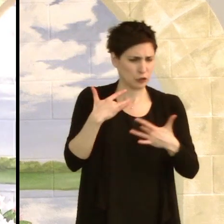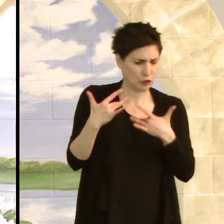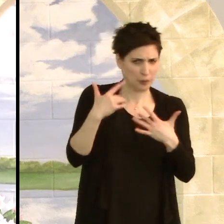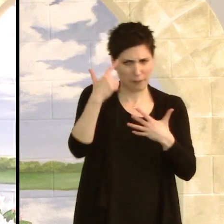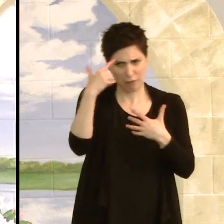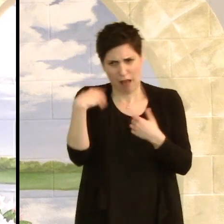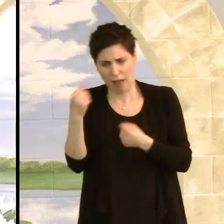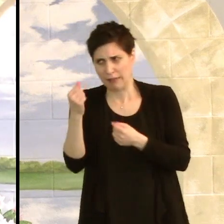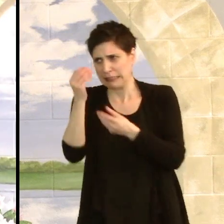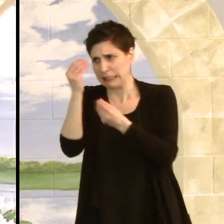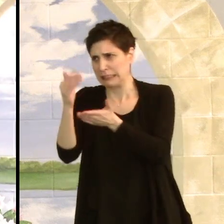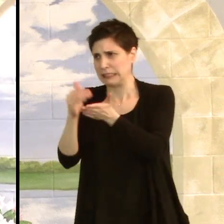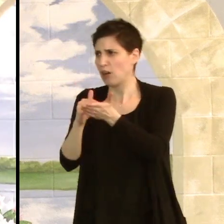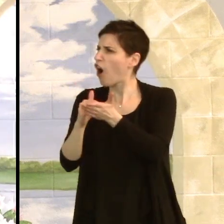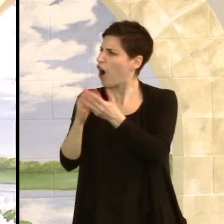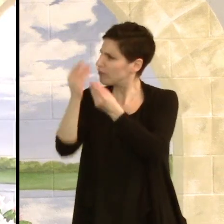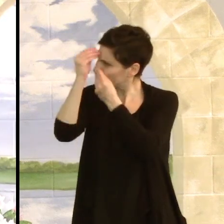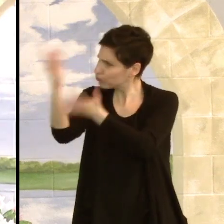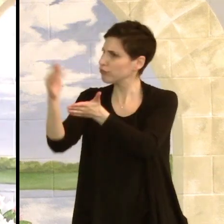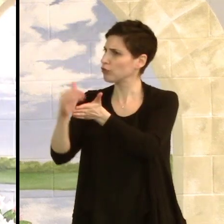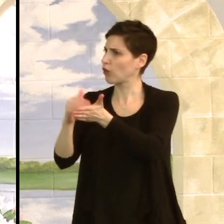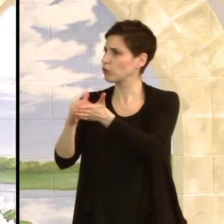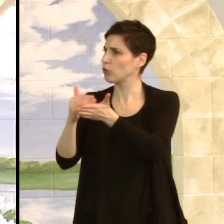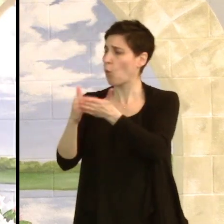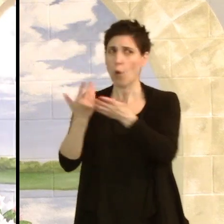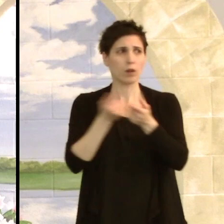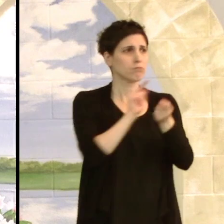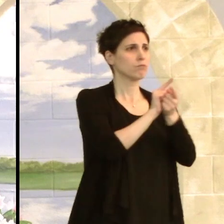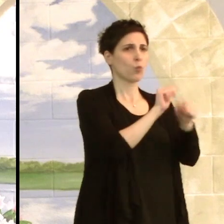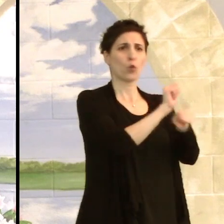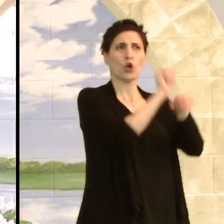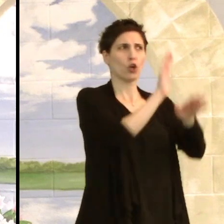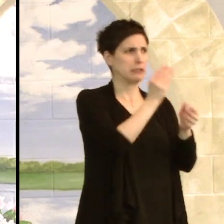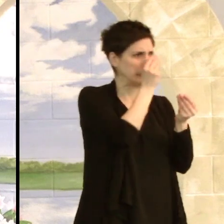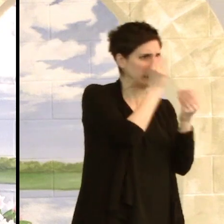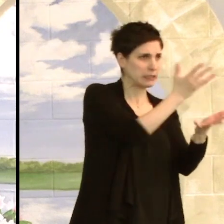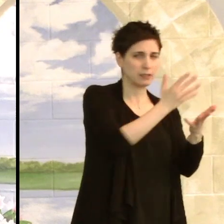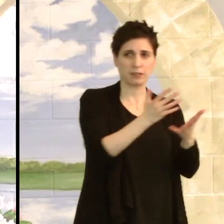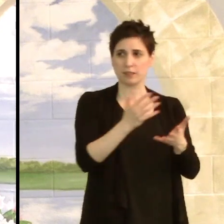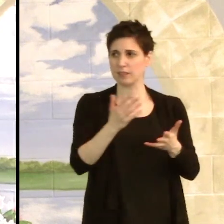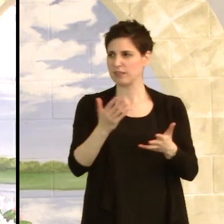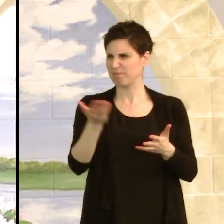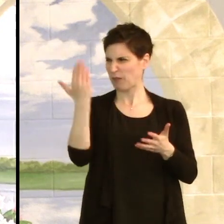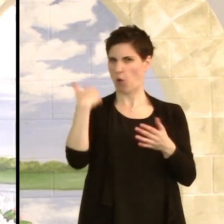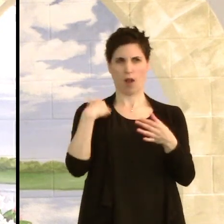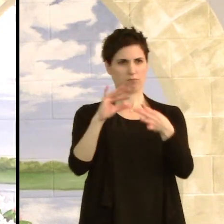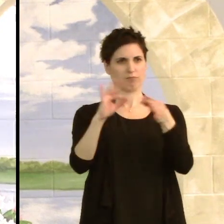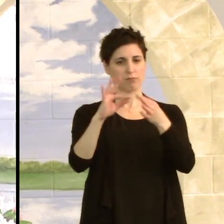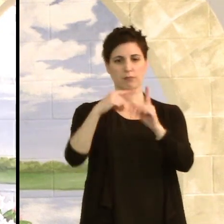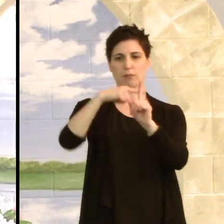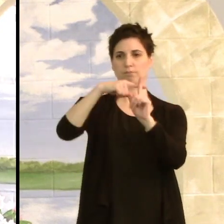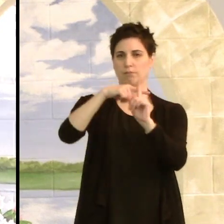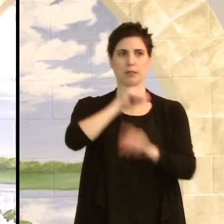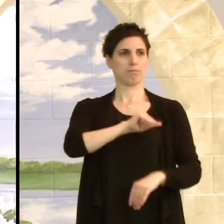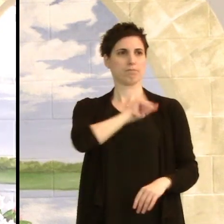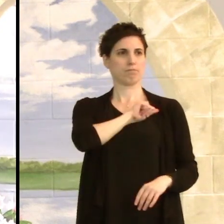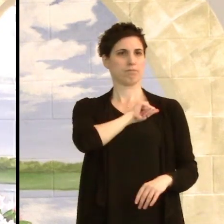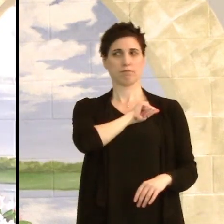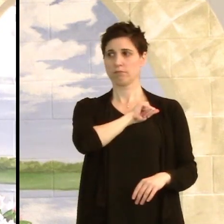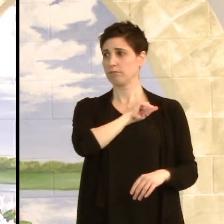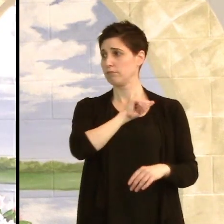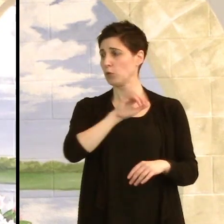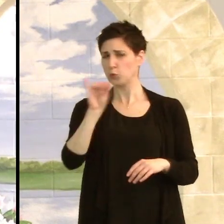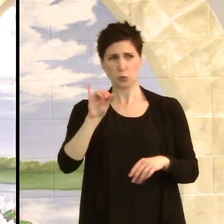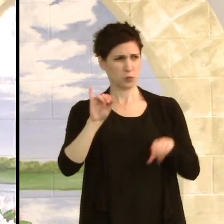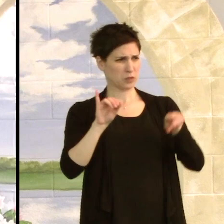concern. As mentioned, positive attitudes can go a long way, and helping others can